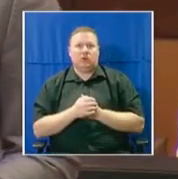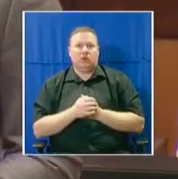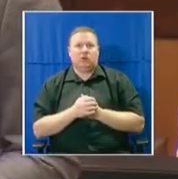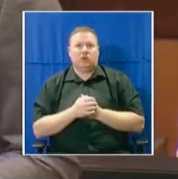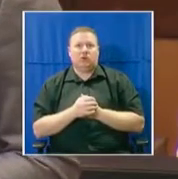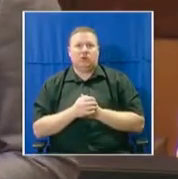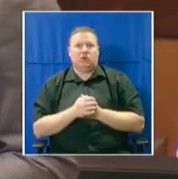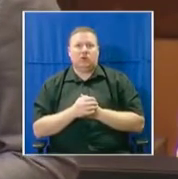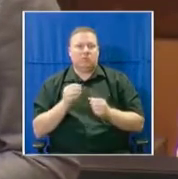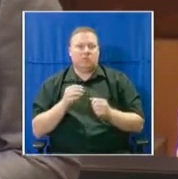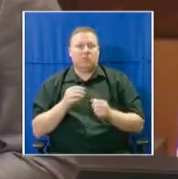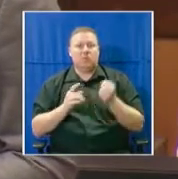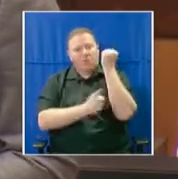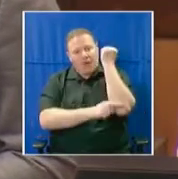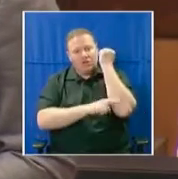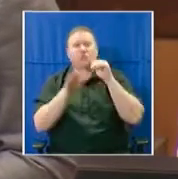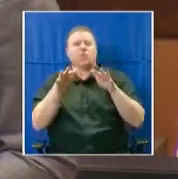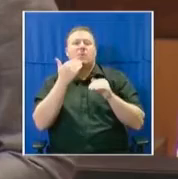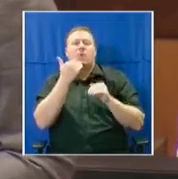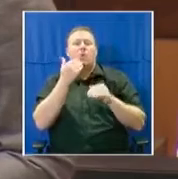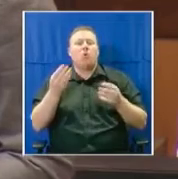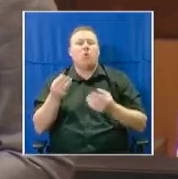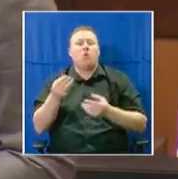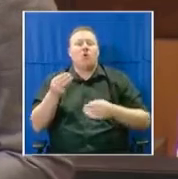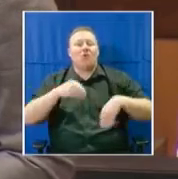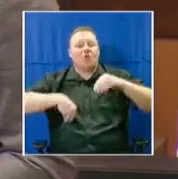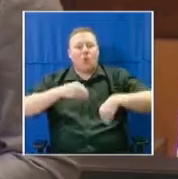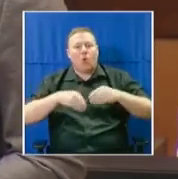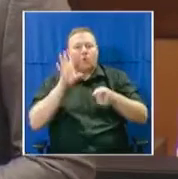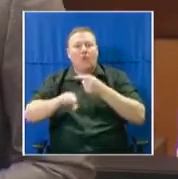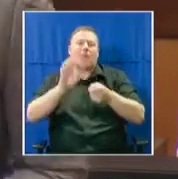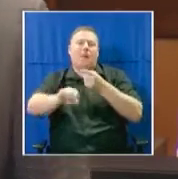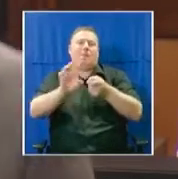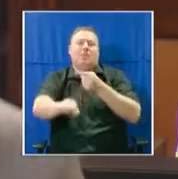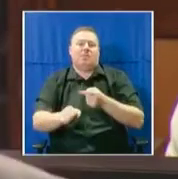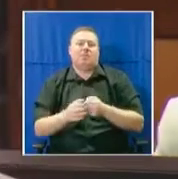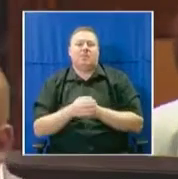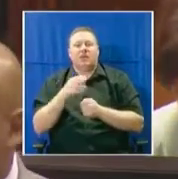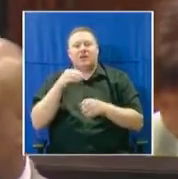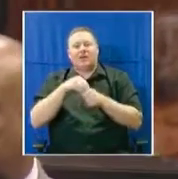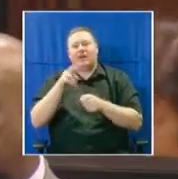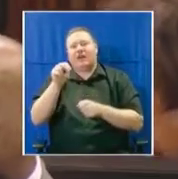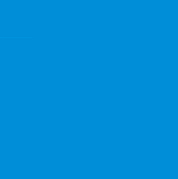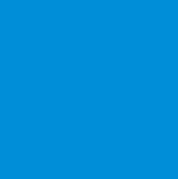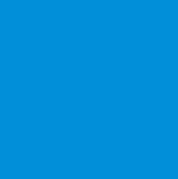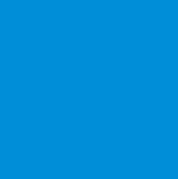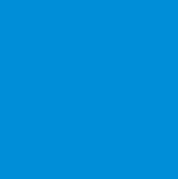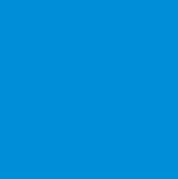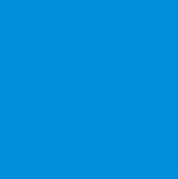action against those who were implicated in wrongdoing in the past at the NSFAS. Thank you, Honourable Deputy